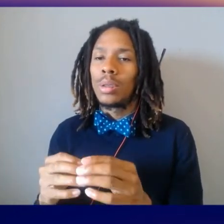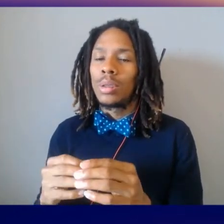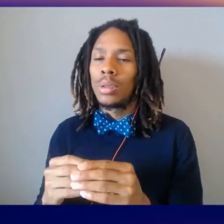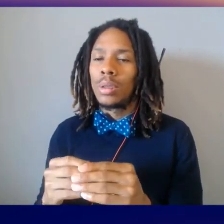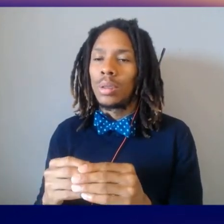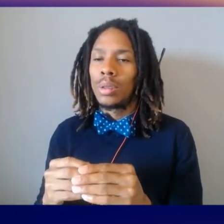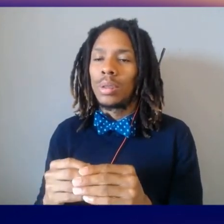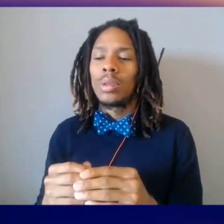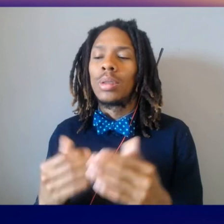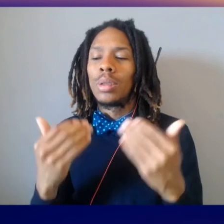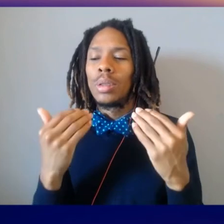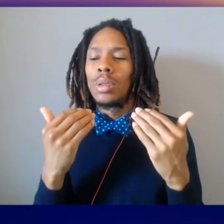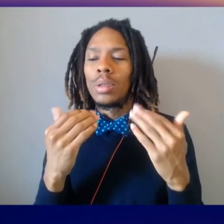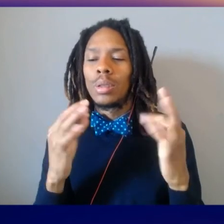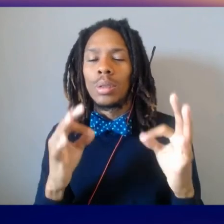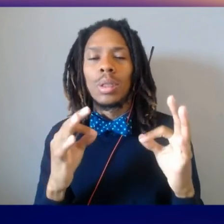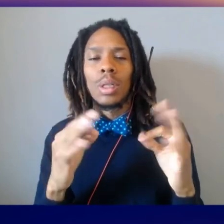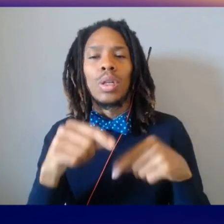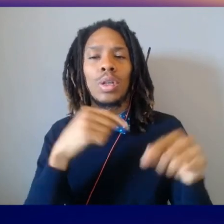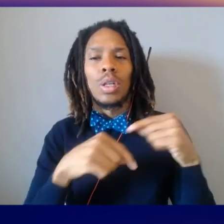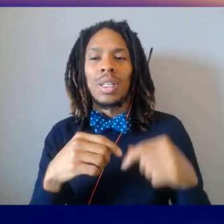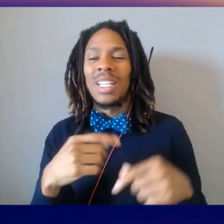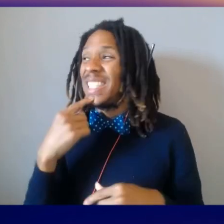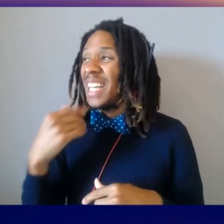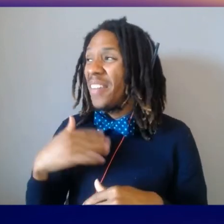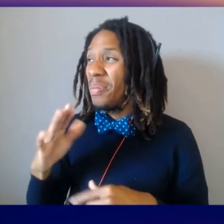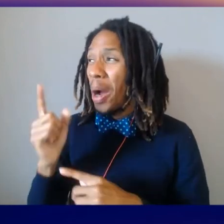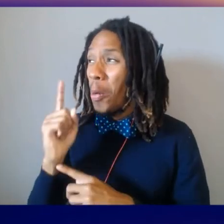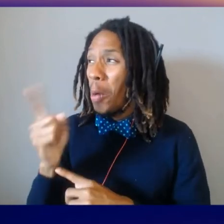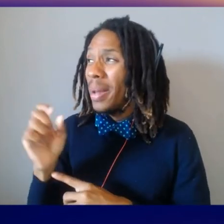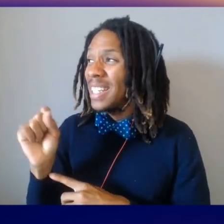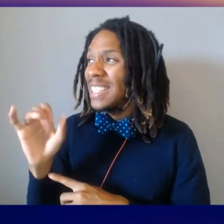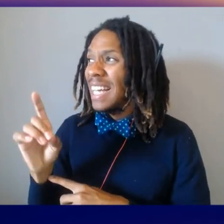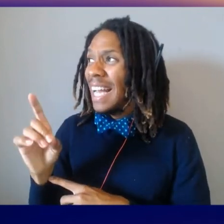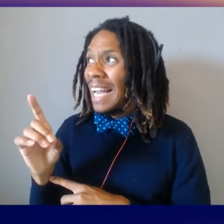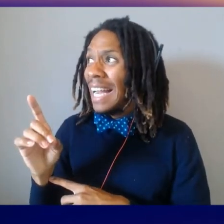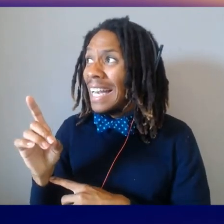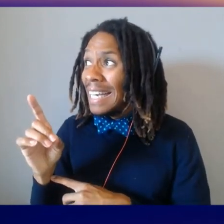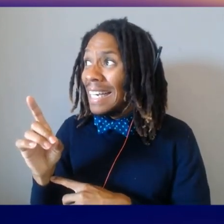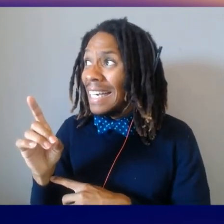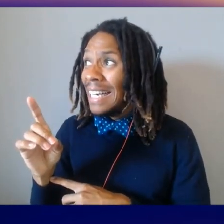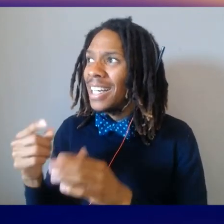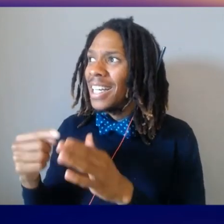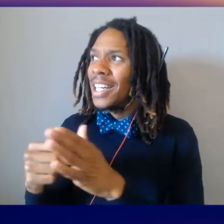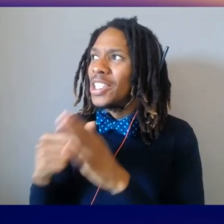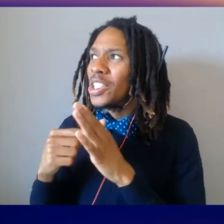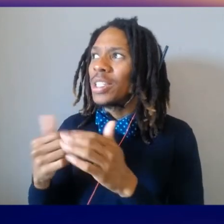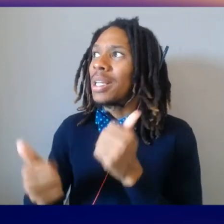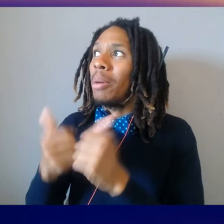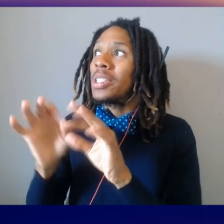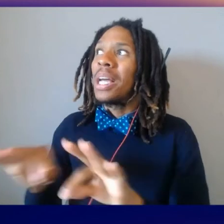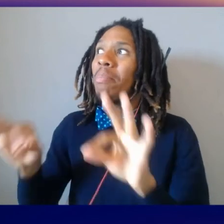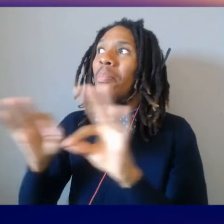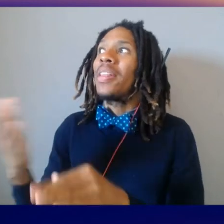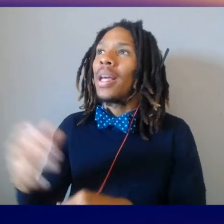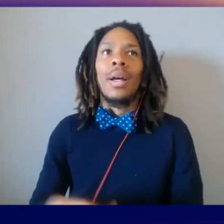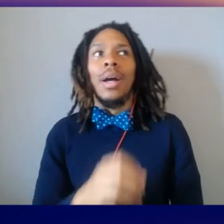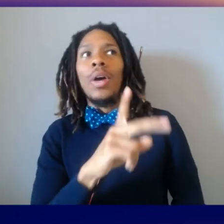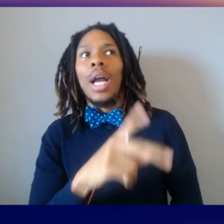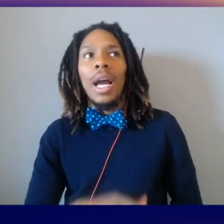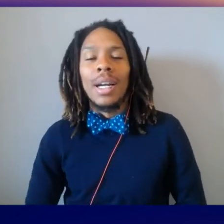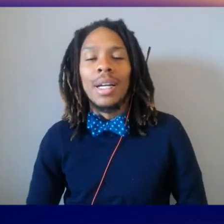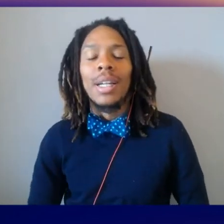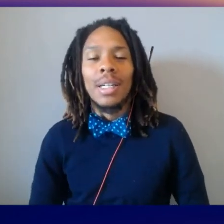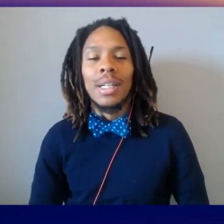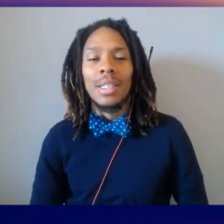let's go back. Yeah, we've got about 1 minute, Sid. Okay. Show us the most important thing. Okay, so let's